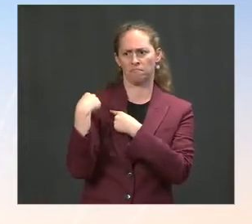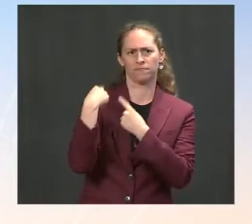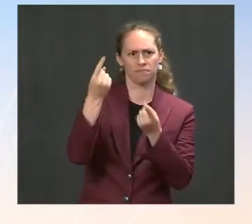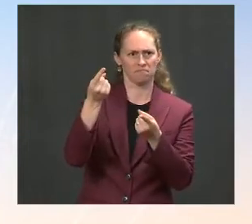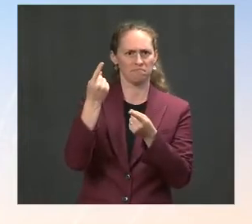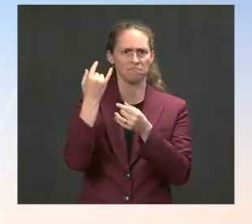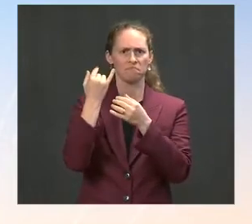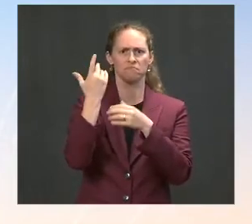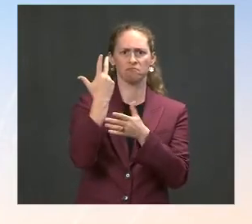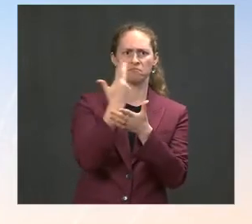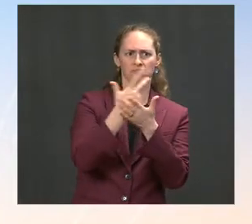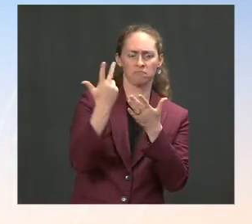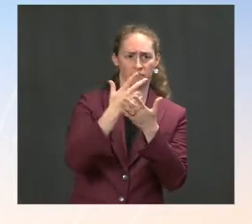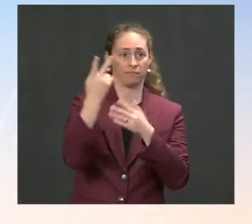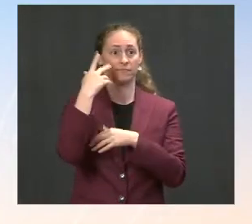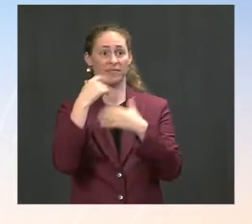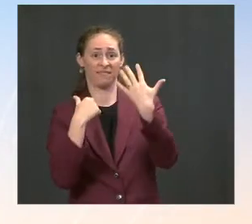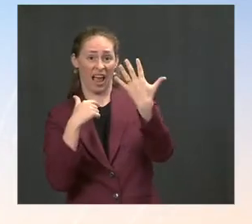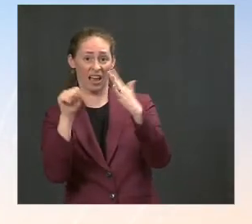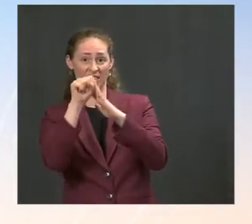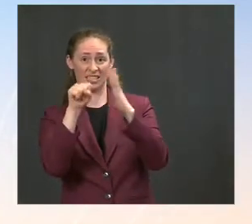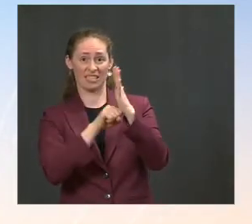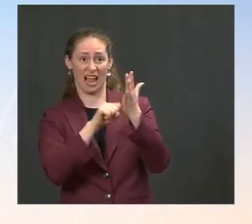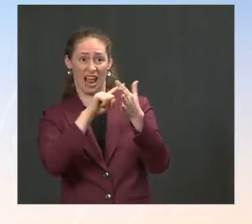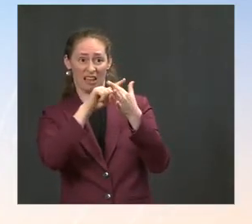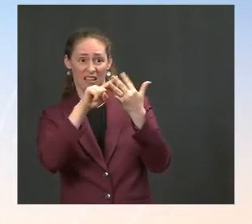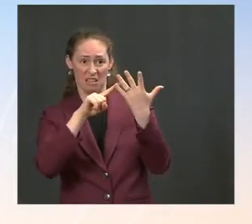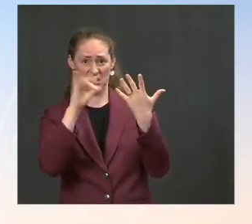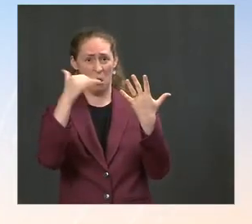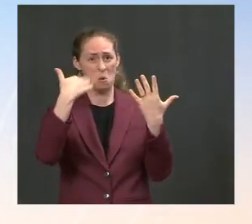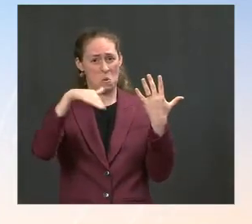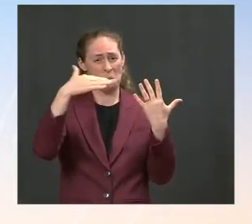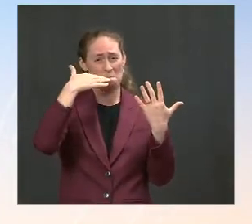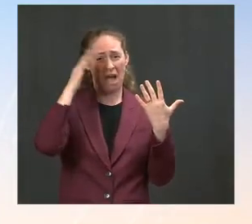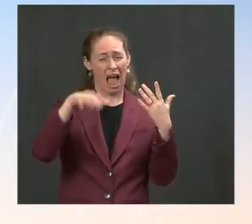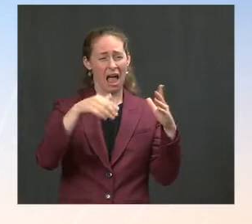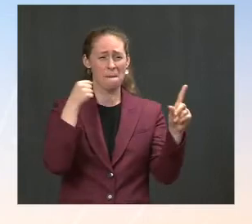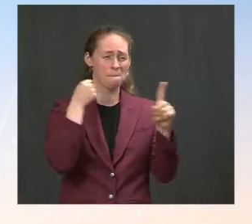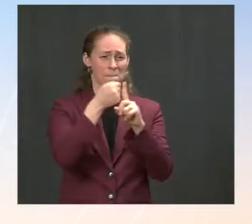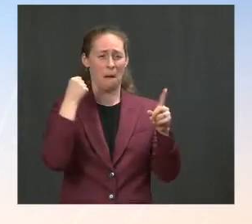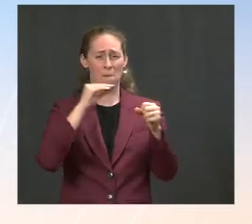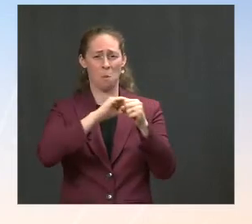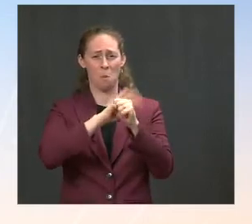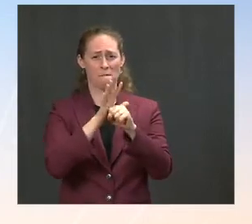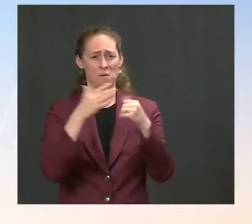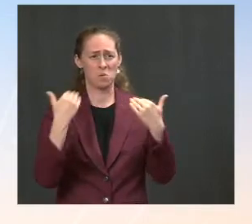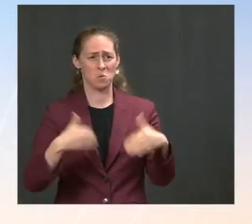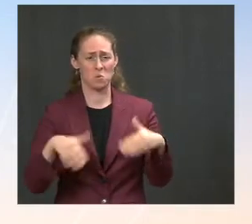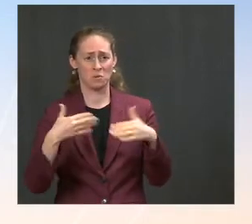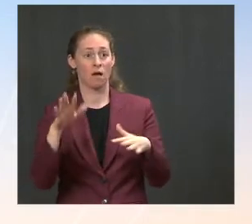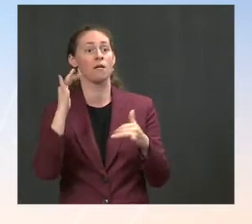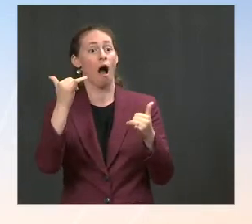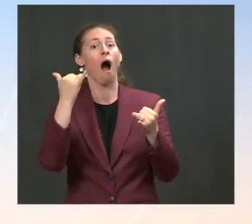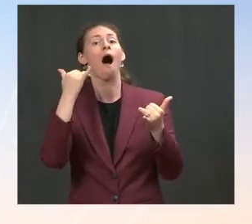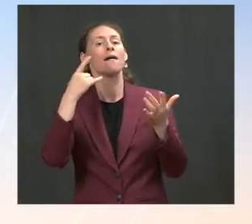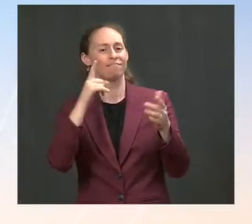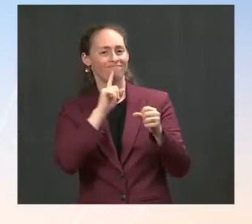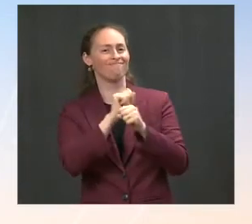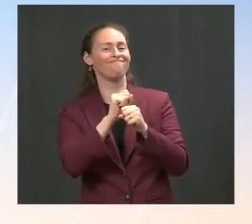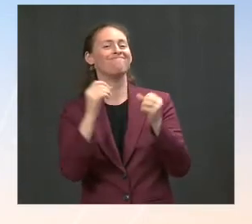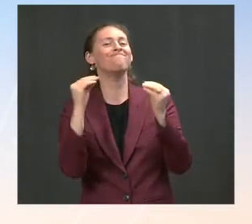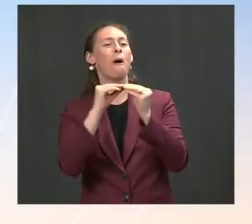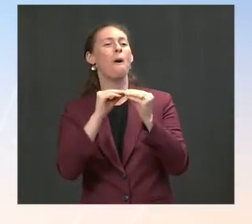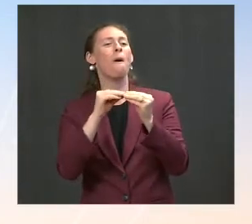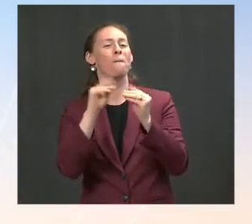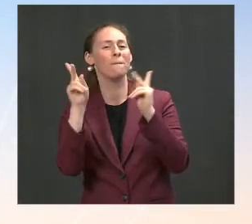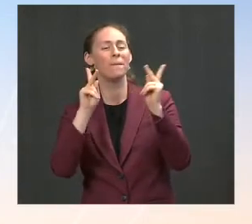with the highest case rates, Arkansas, Florida, Louisiana, Missouri, and Nevada, had a higher rate of people getting newly vaccinated compared